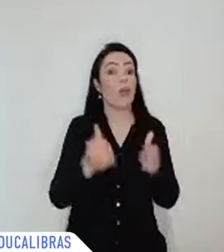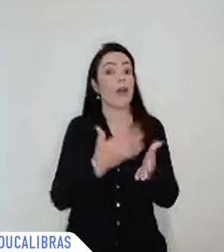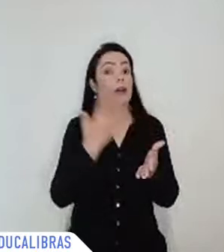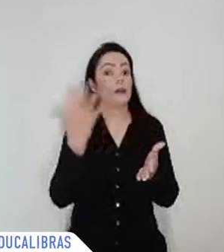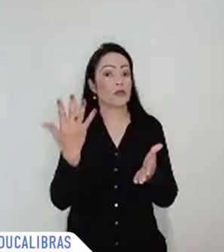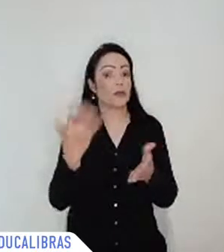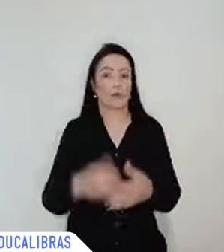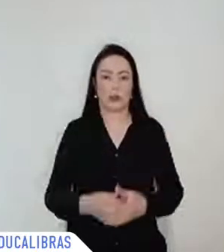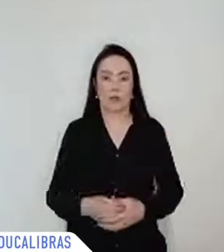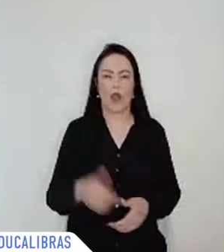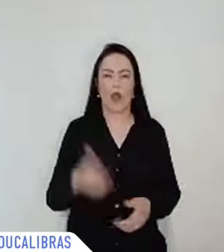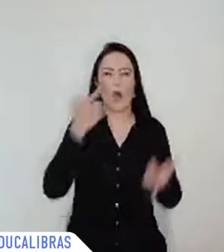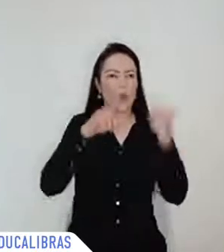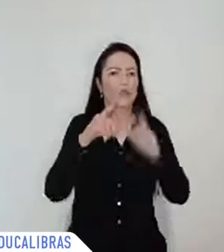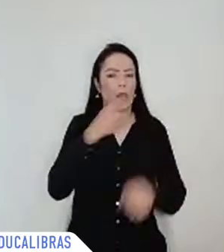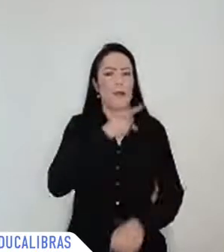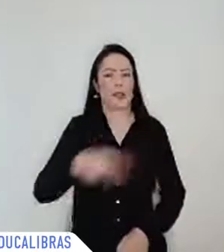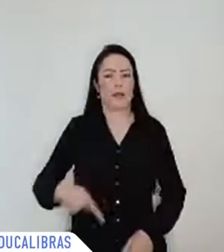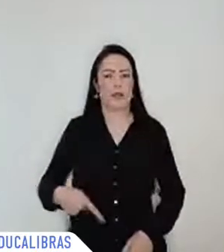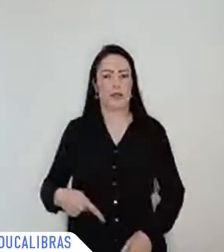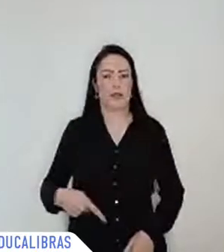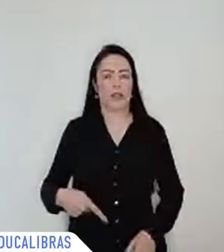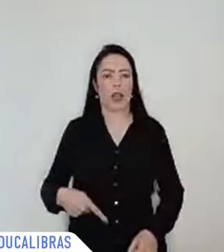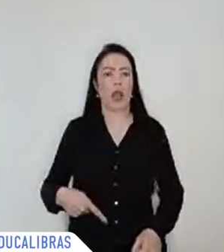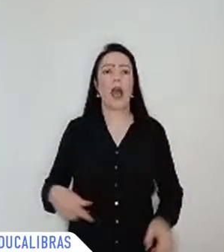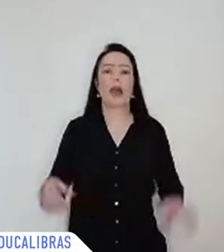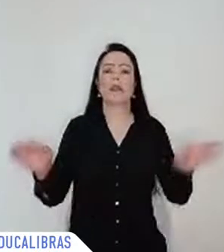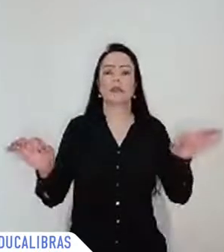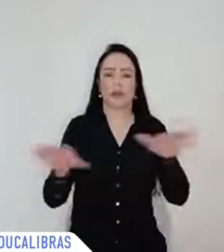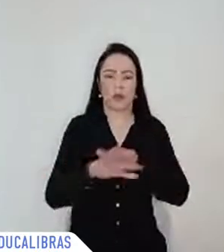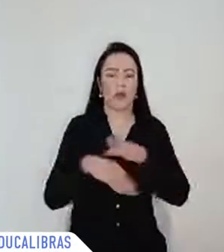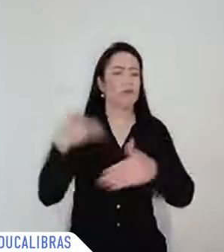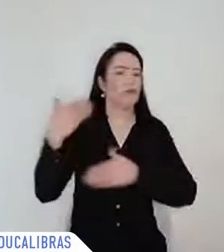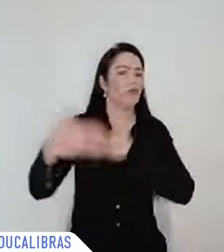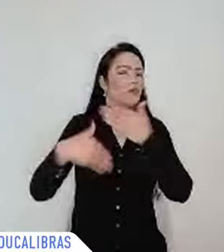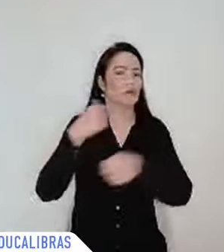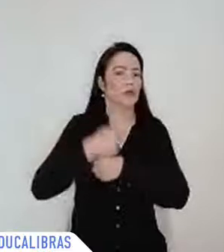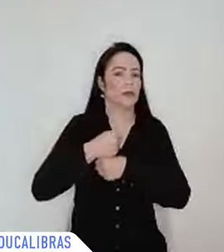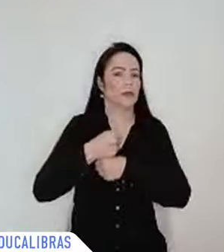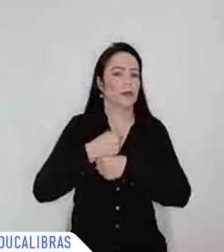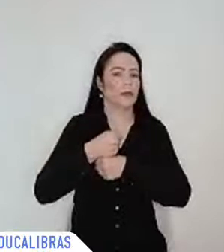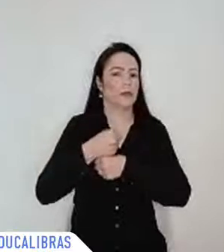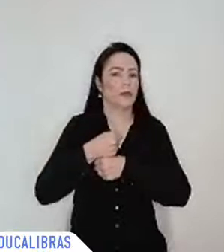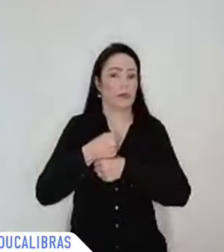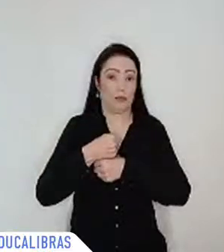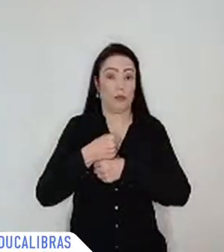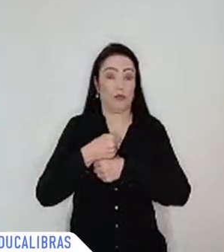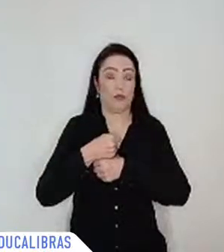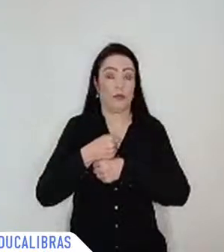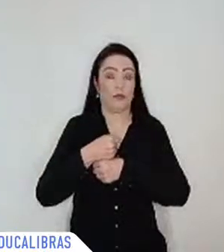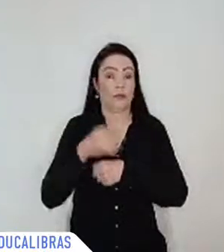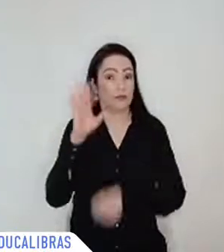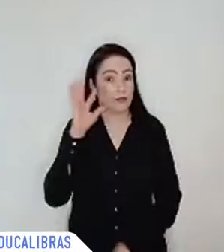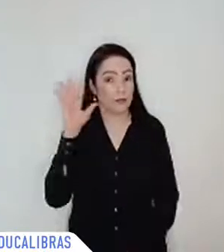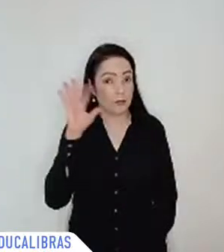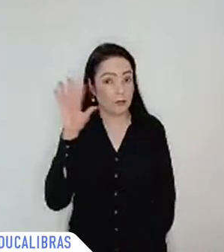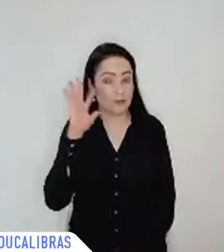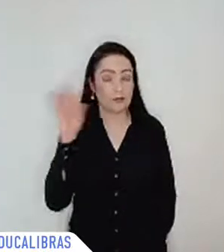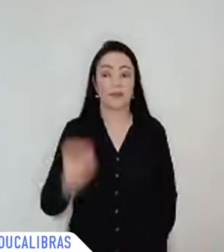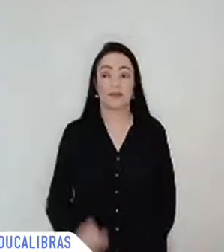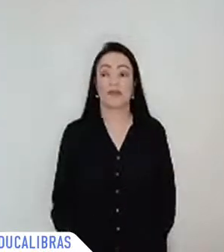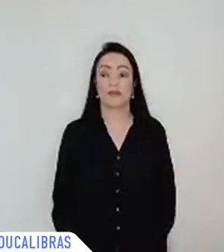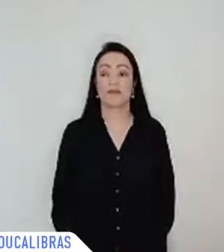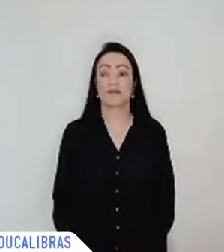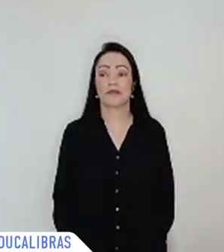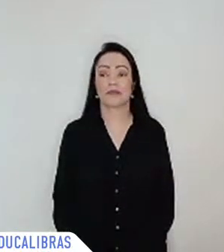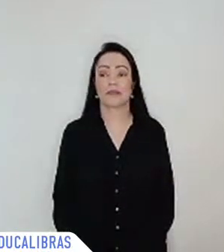democracy? How many of them have been elected and have concluded their term in our republic? You have some